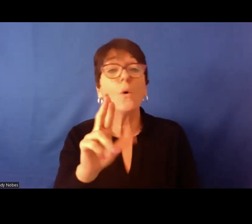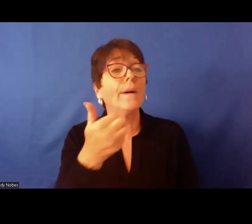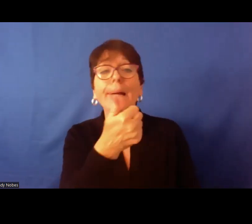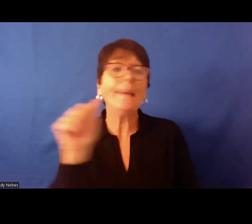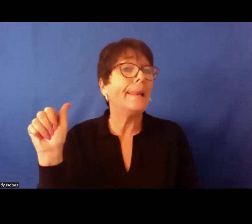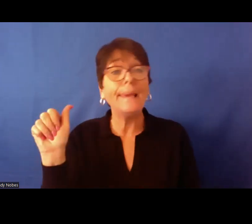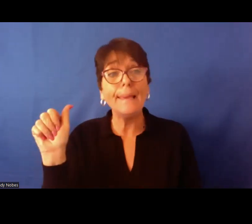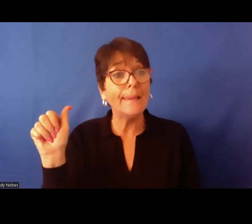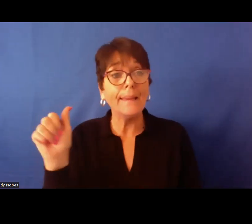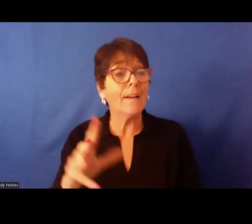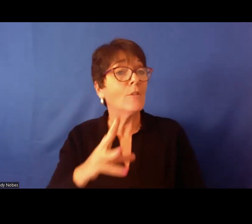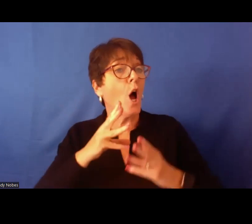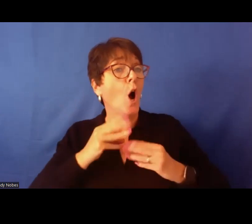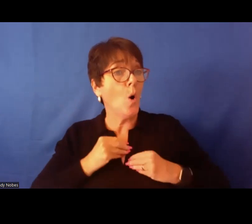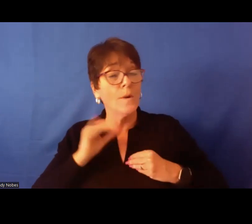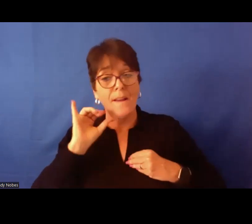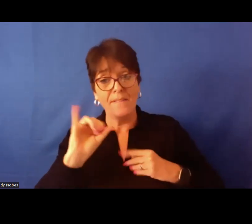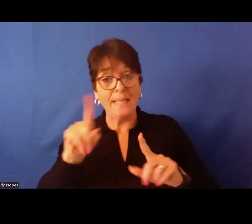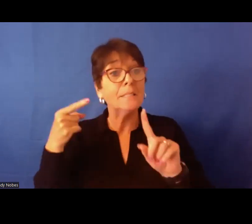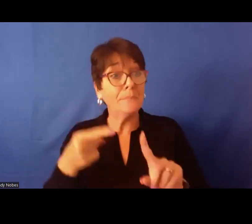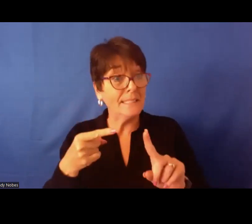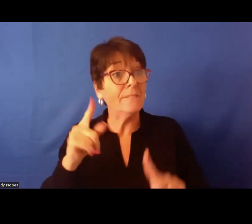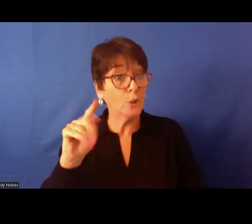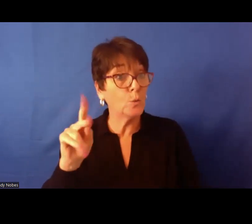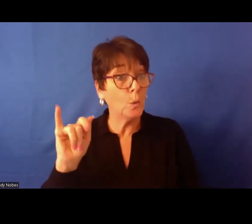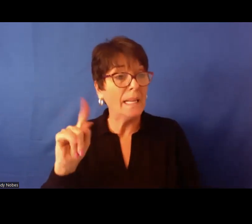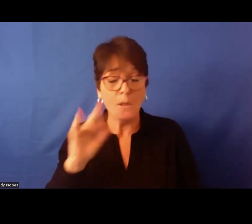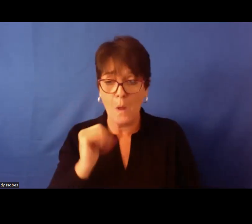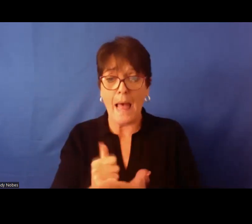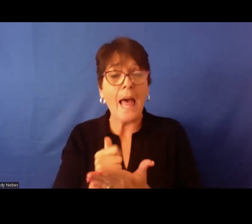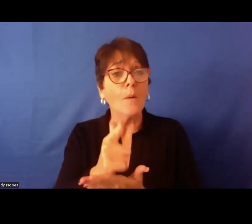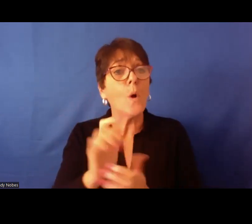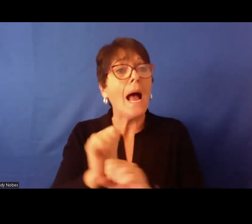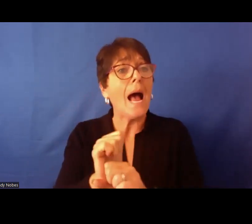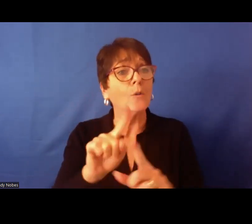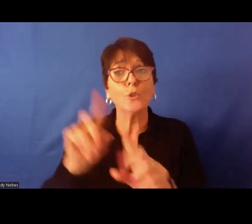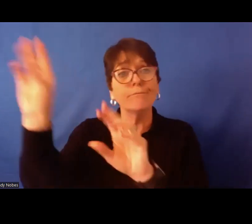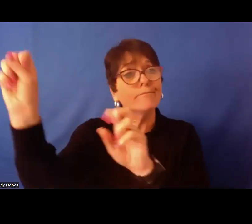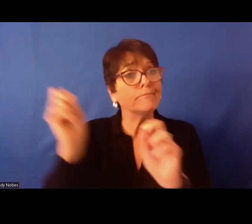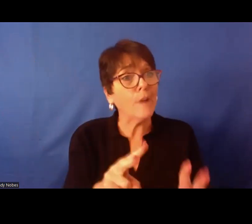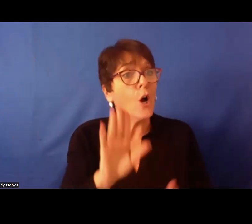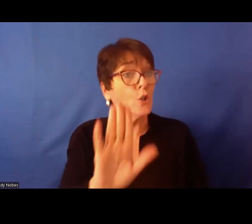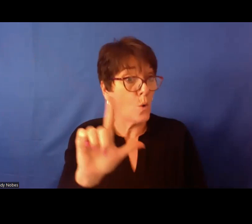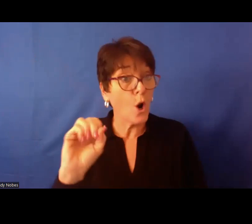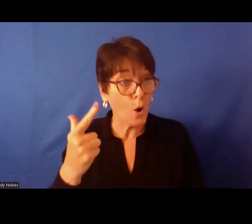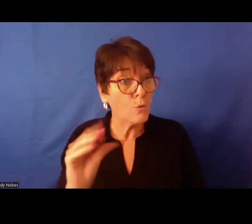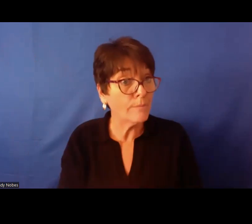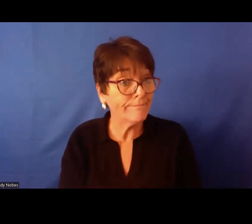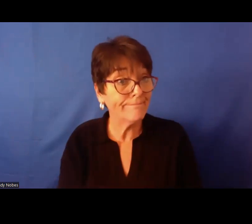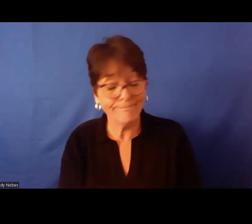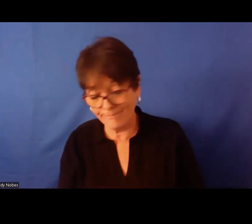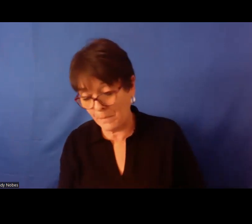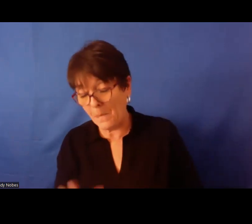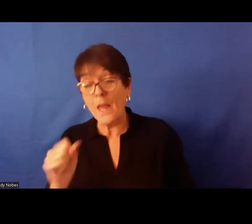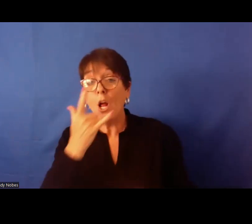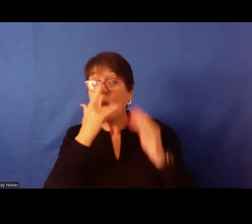the owners of that specific toolkit, and we can help walk you through on how to apply your logo or any questions that you have. So it